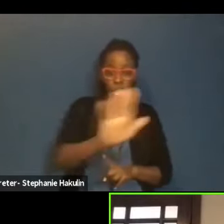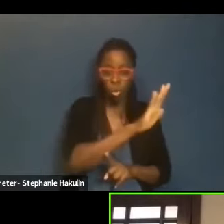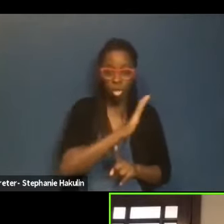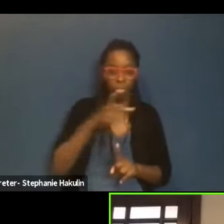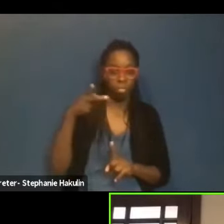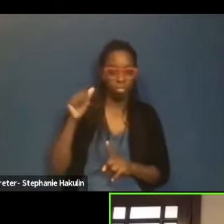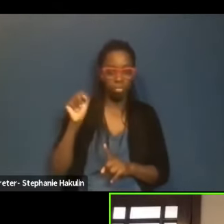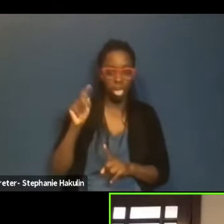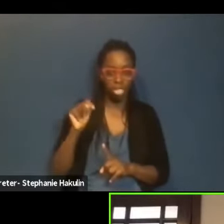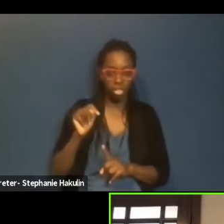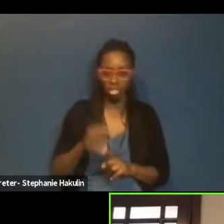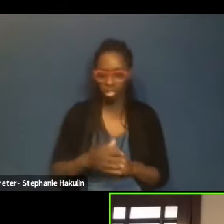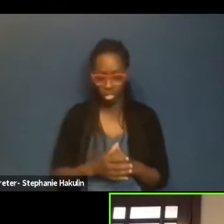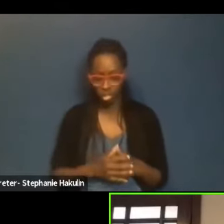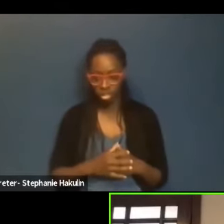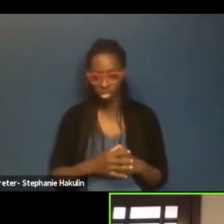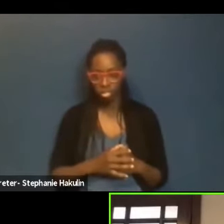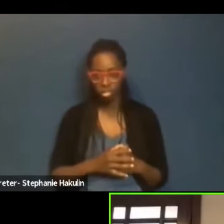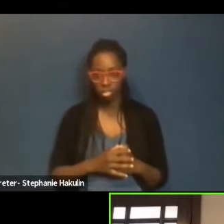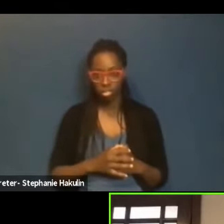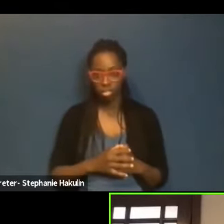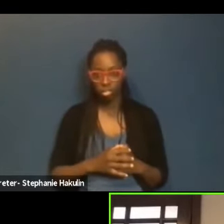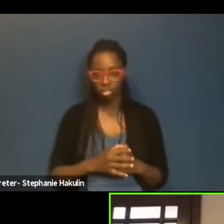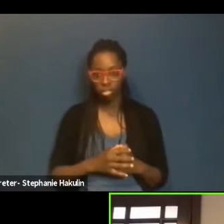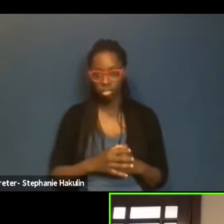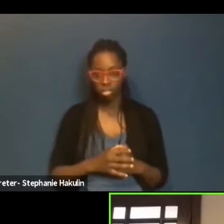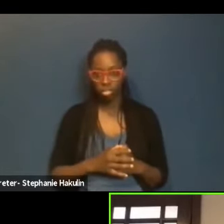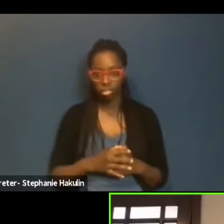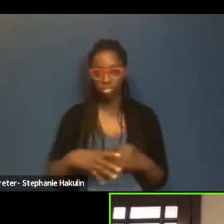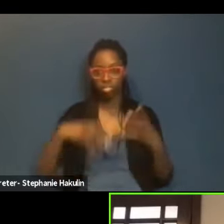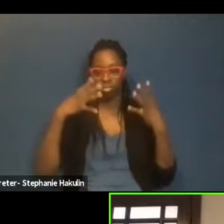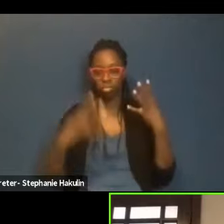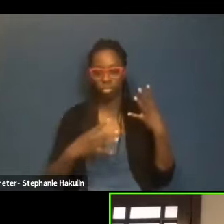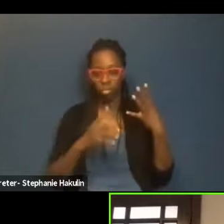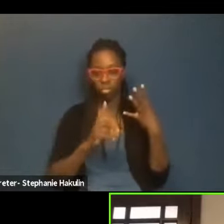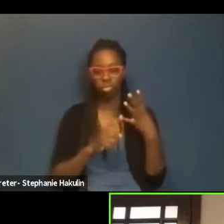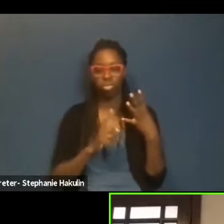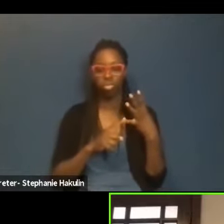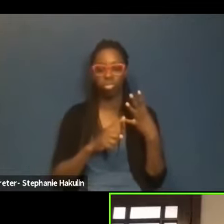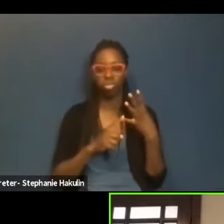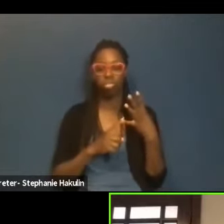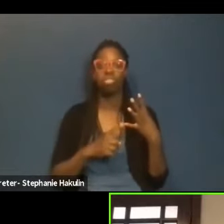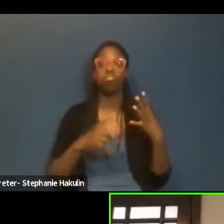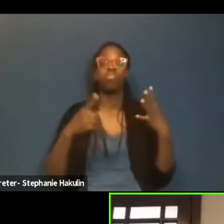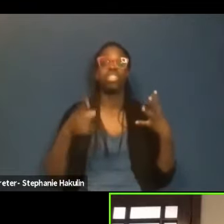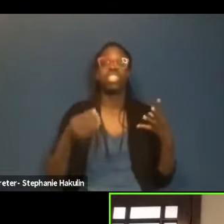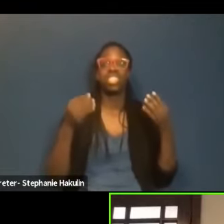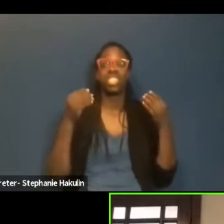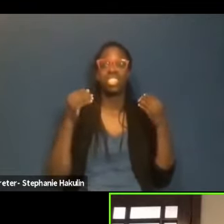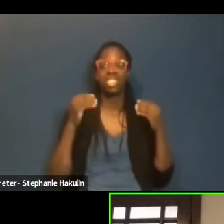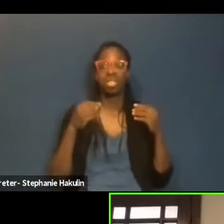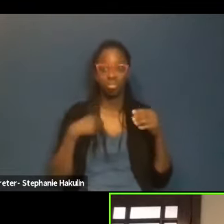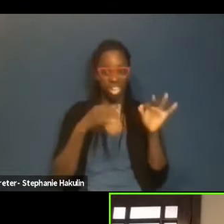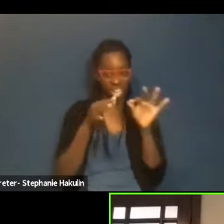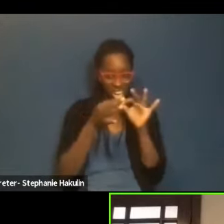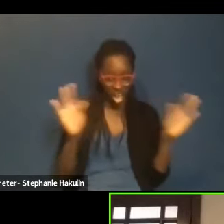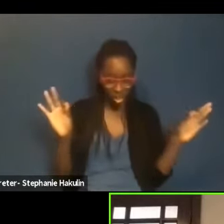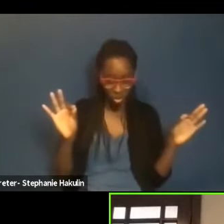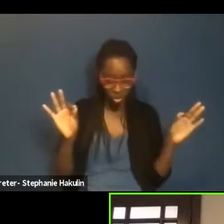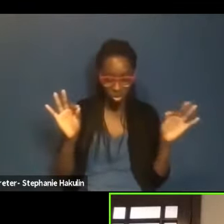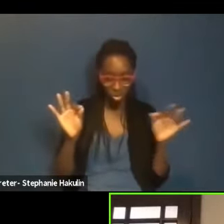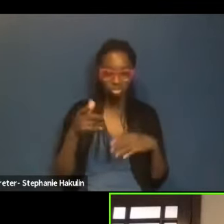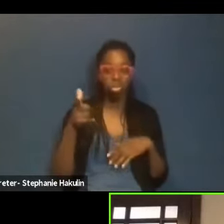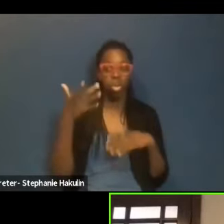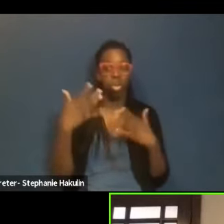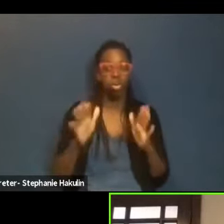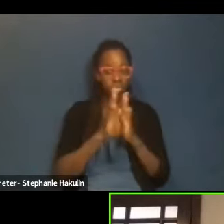For I've begun to teach myself Hebrew. Have you ever prayed in a language never meant